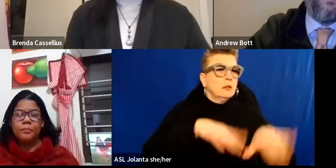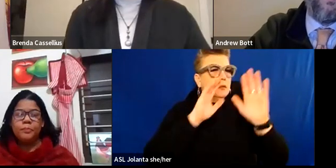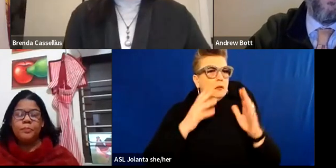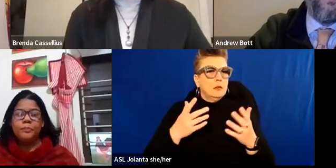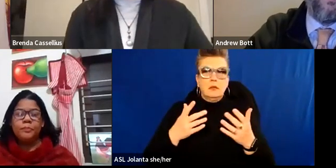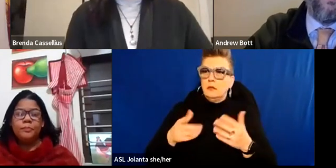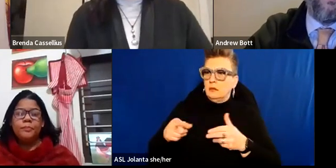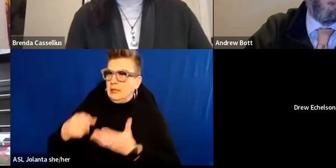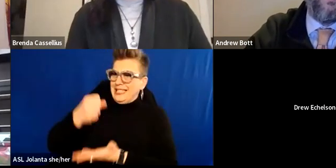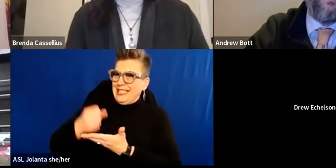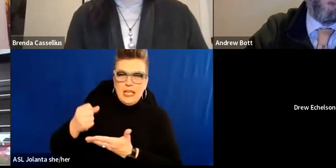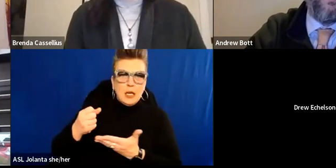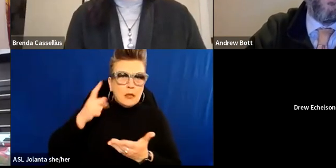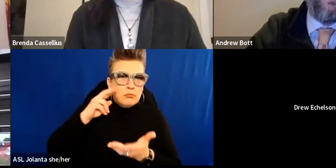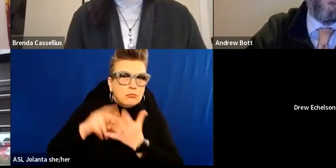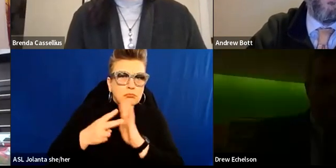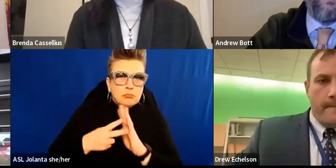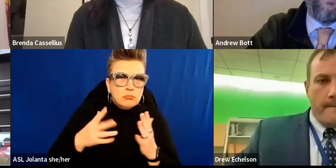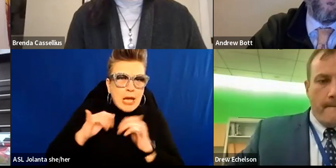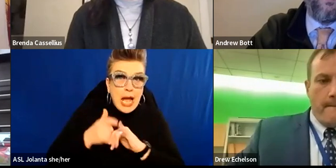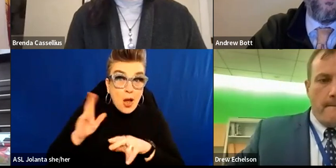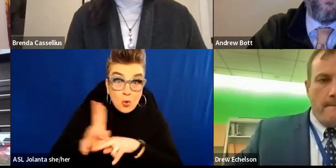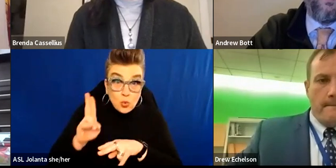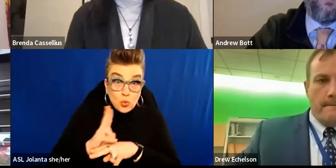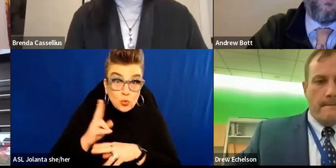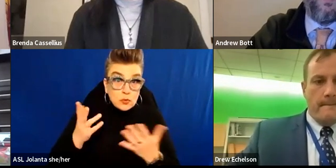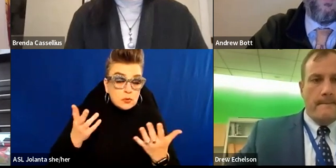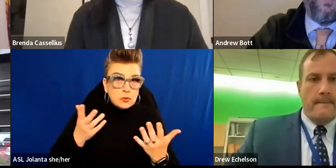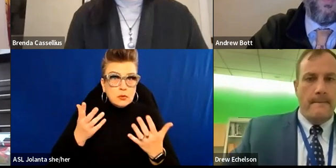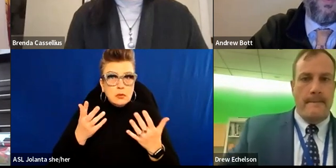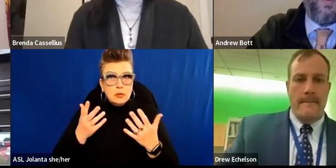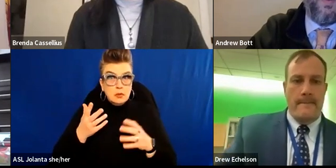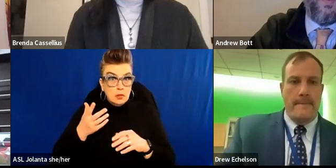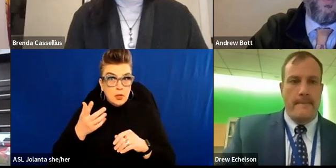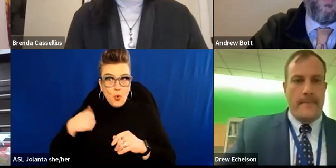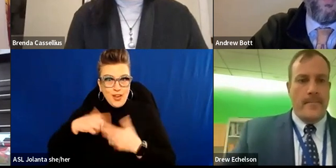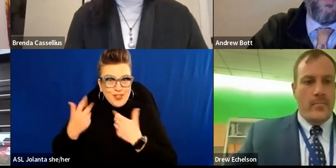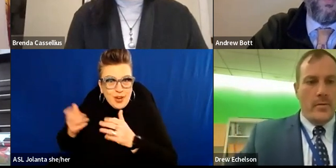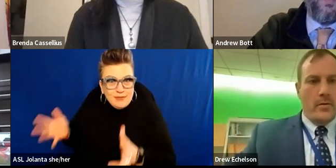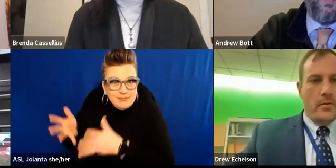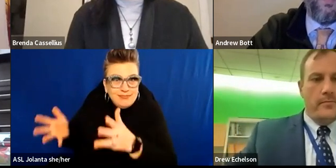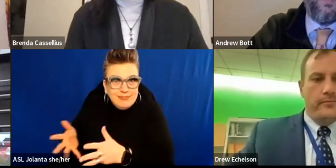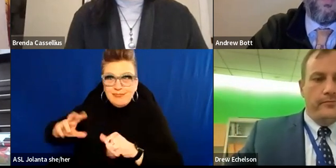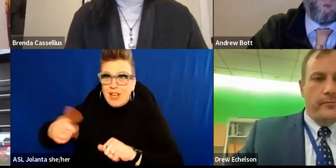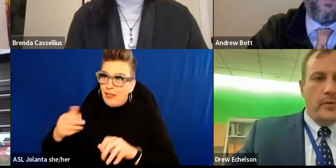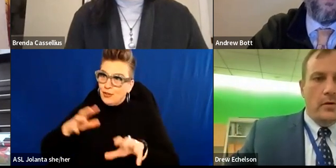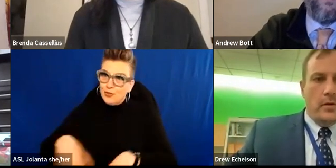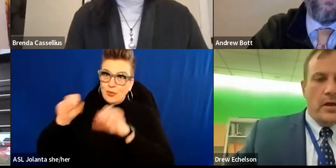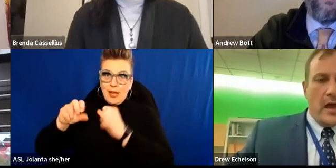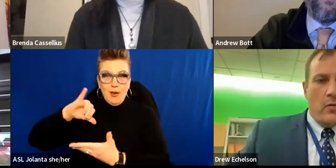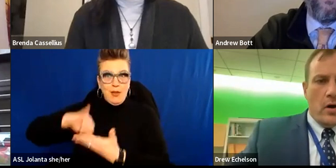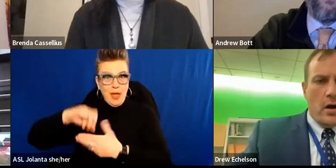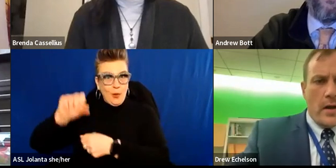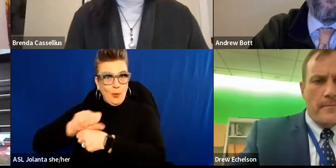utilized it as we are you know working to increase others desire to take this work on